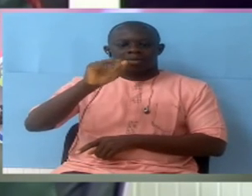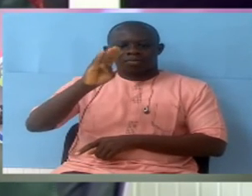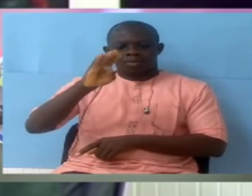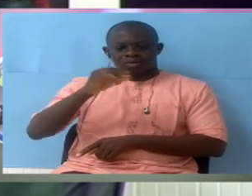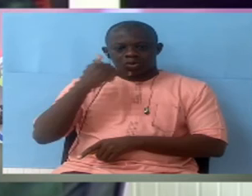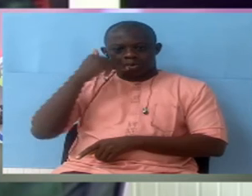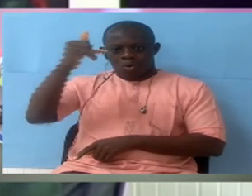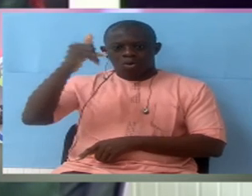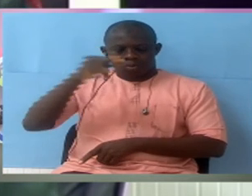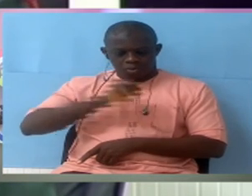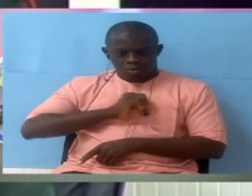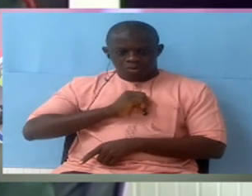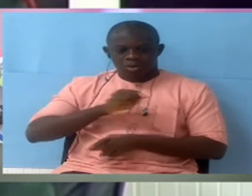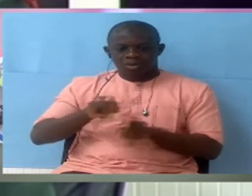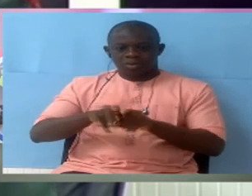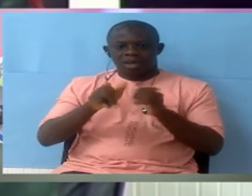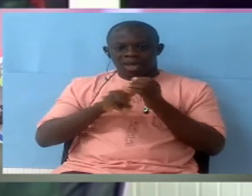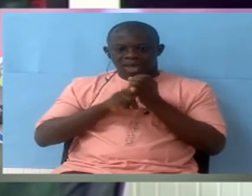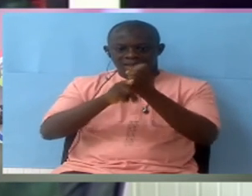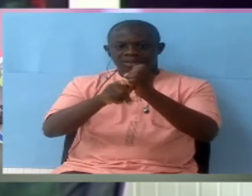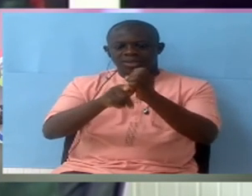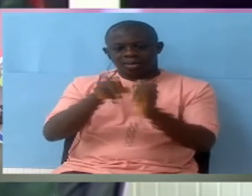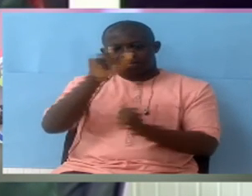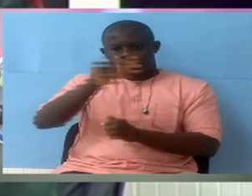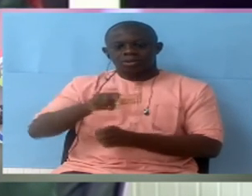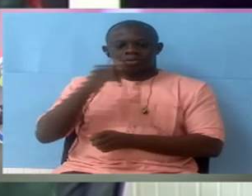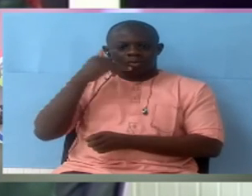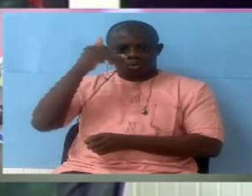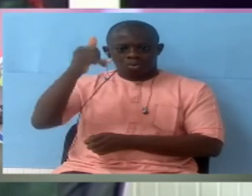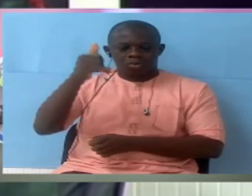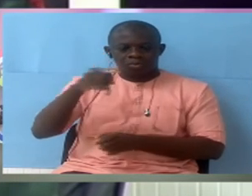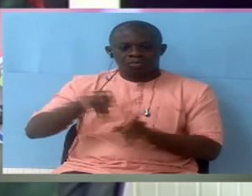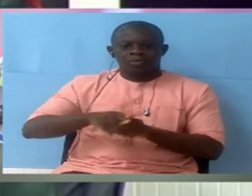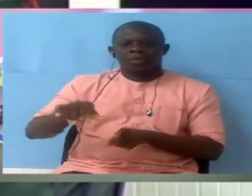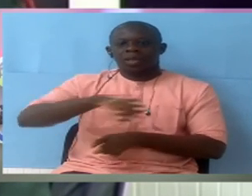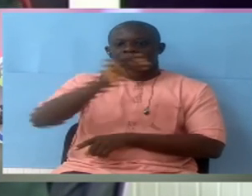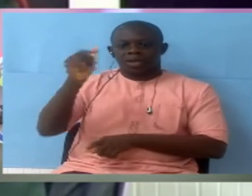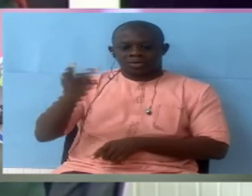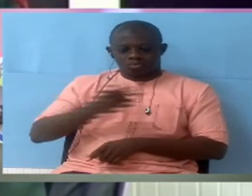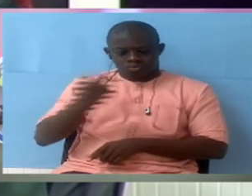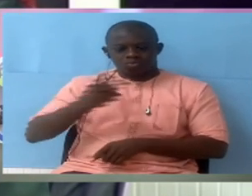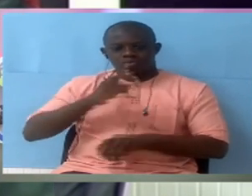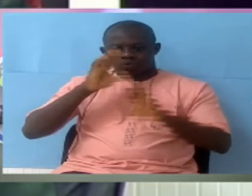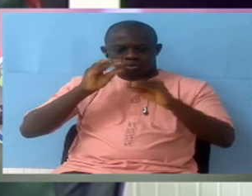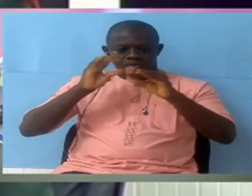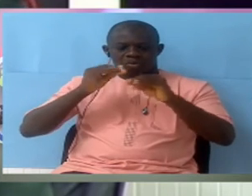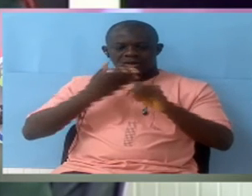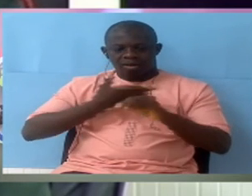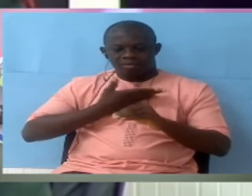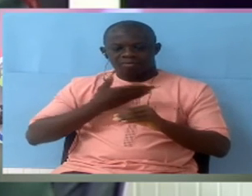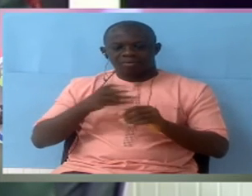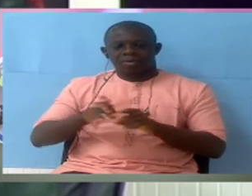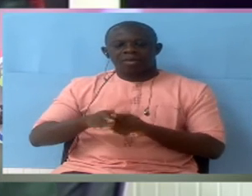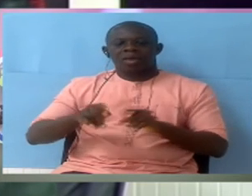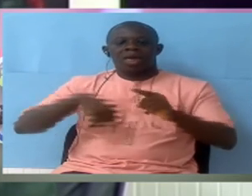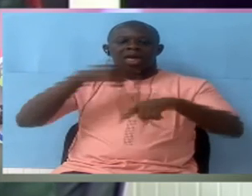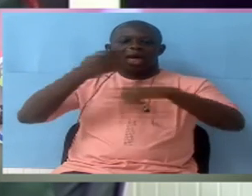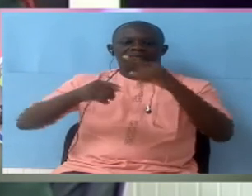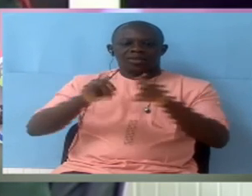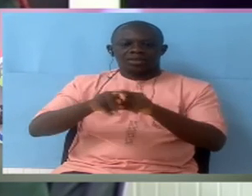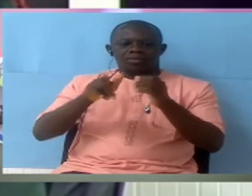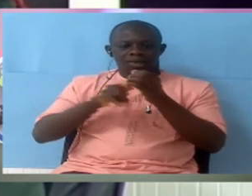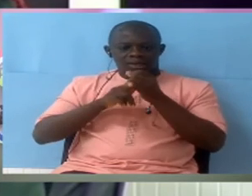his deputy. Non la oyé ki nga xamné mo topé ci koam. And they spoke. Ñu daldi wax. After the deputy